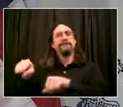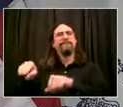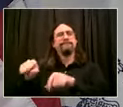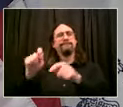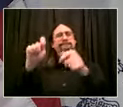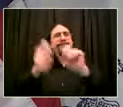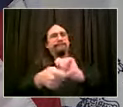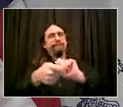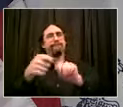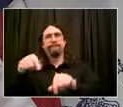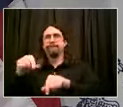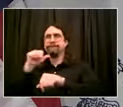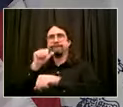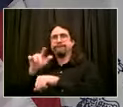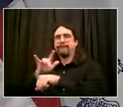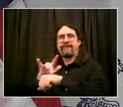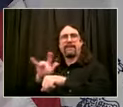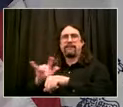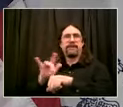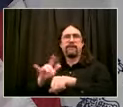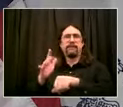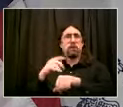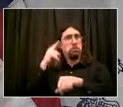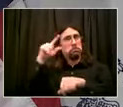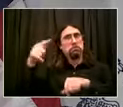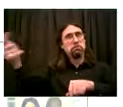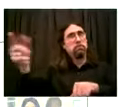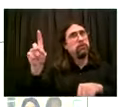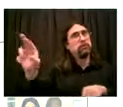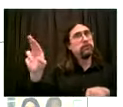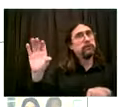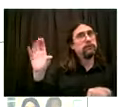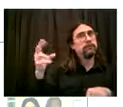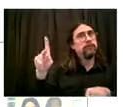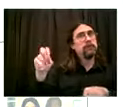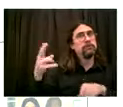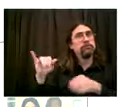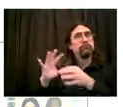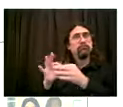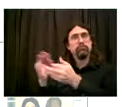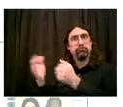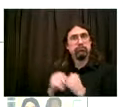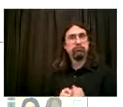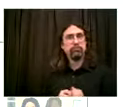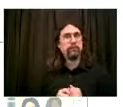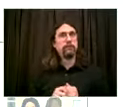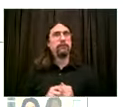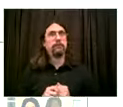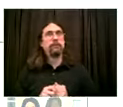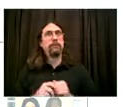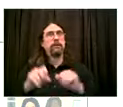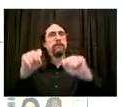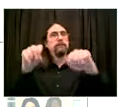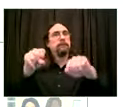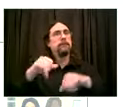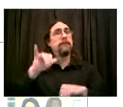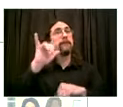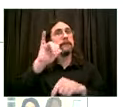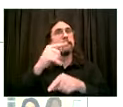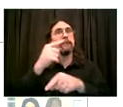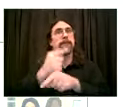Yes, sir, I'm happy to. And that's exactly right. With respect to health department sites,